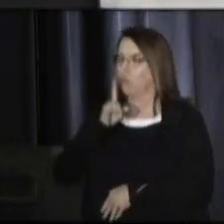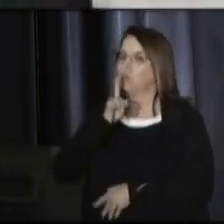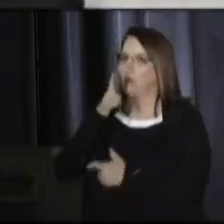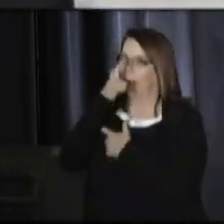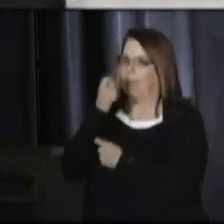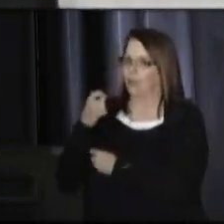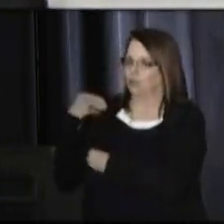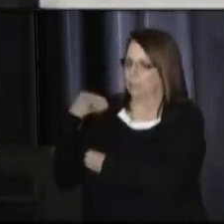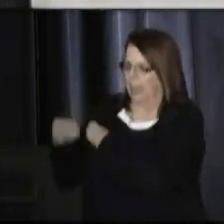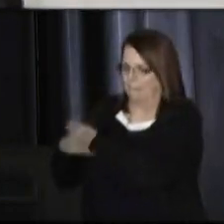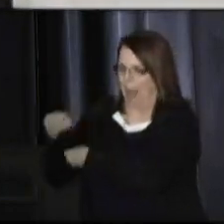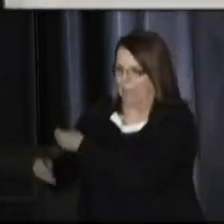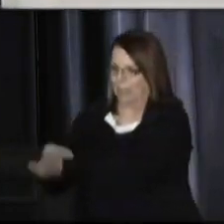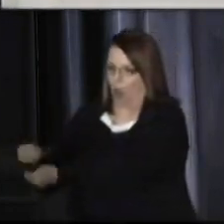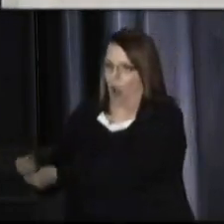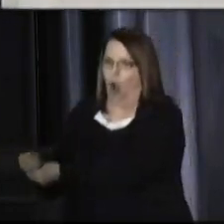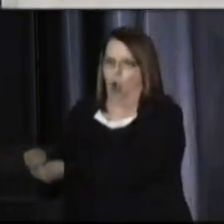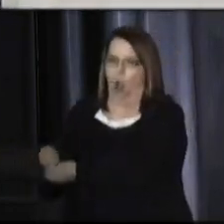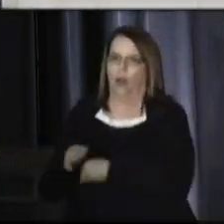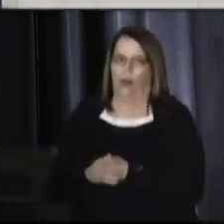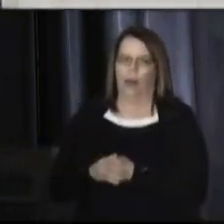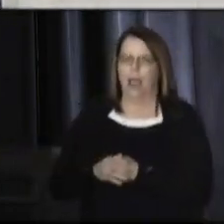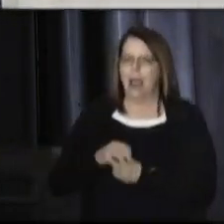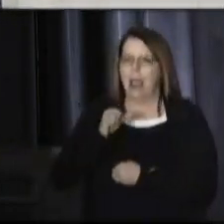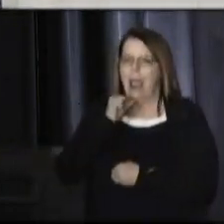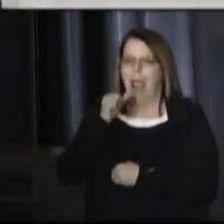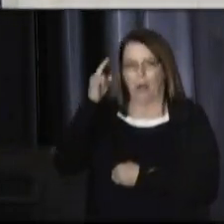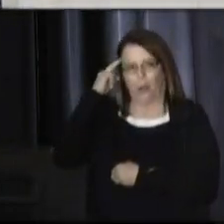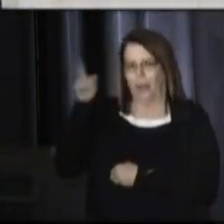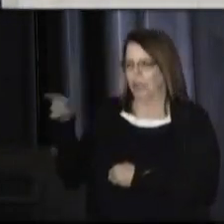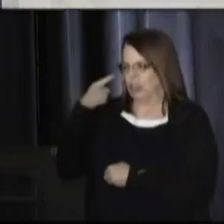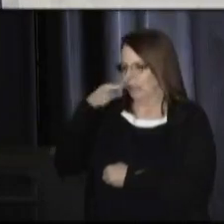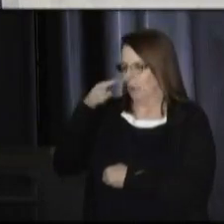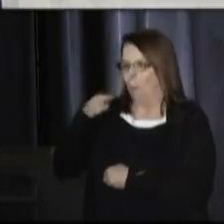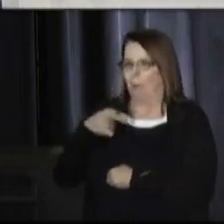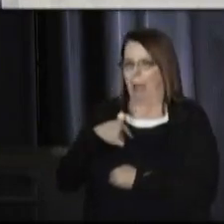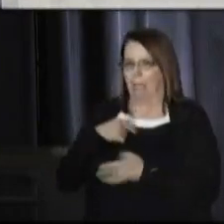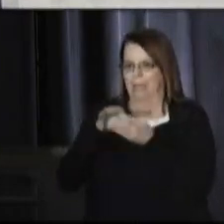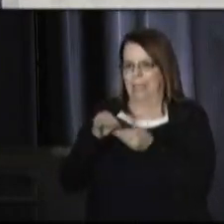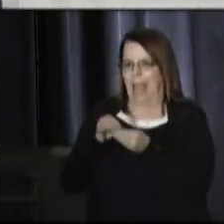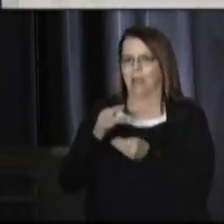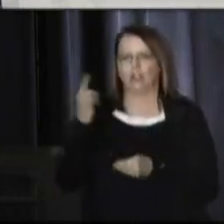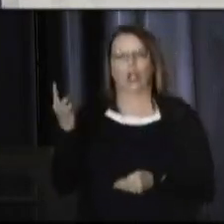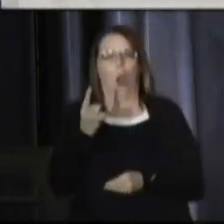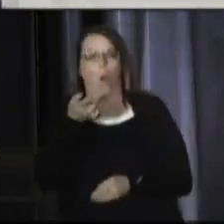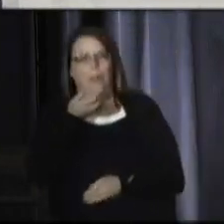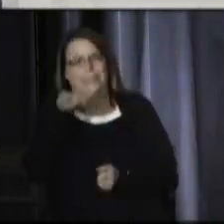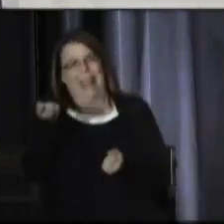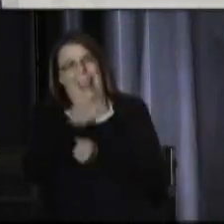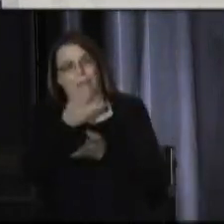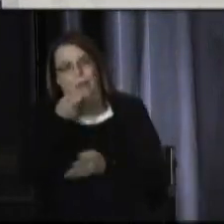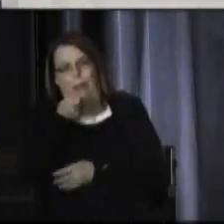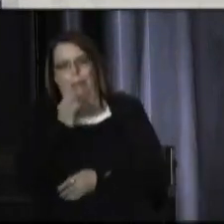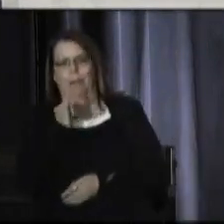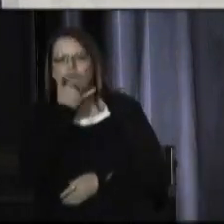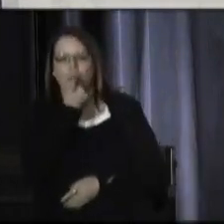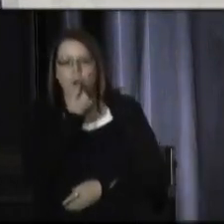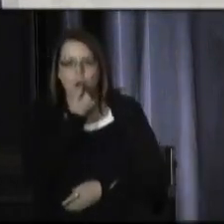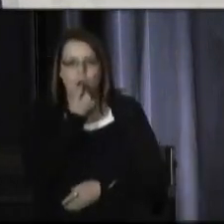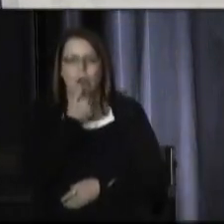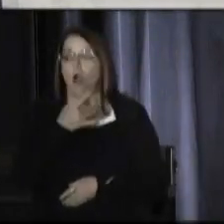forget the curses, and ha, they'll take my eyes, and they won't even eat them. They have taken so much. I am standing